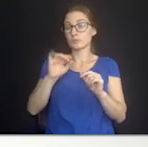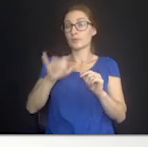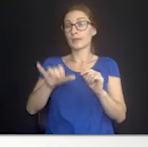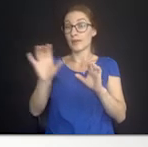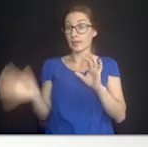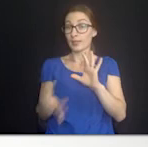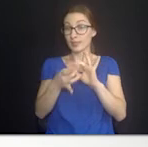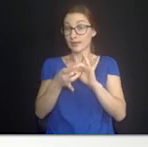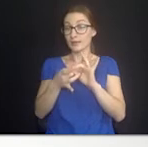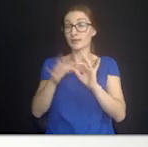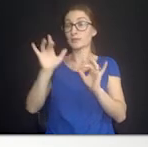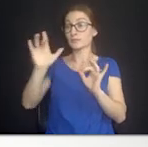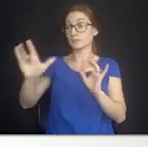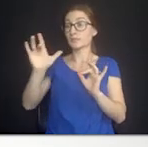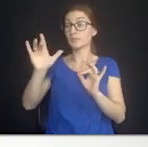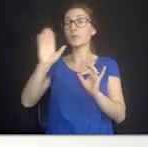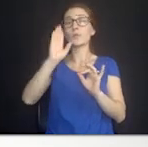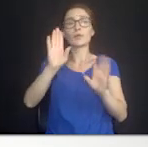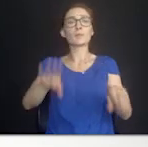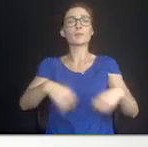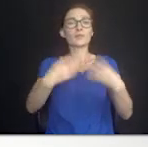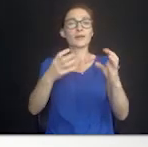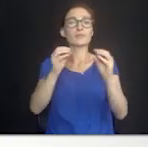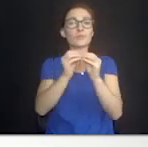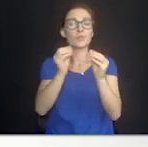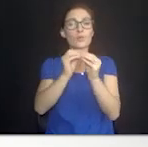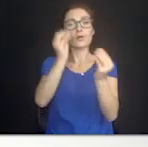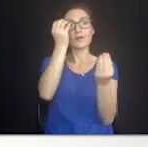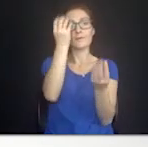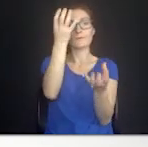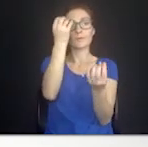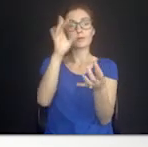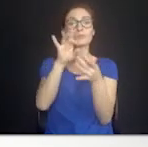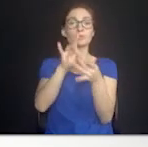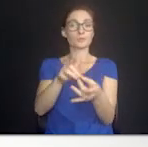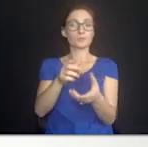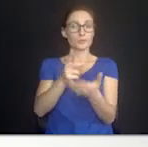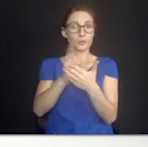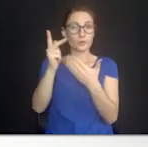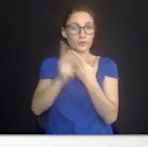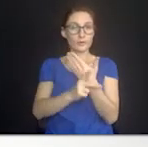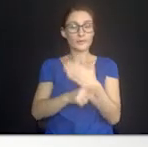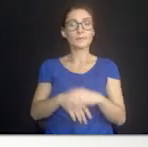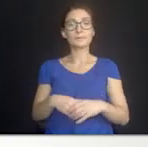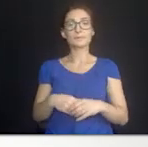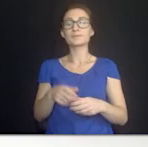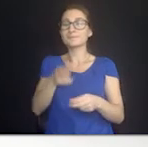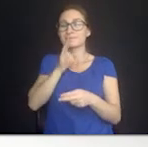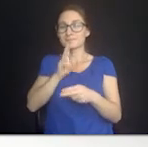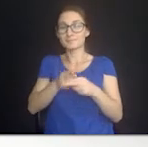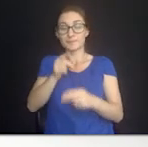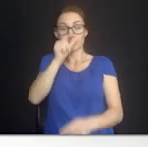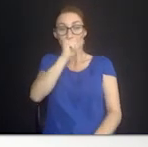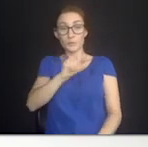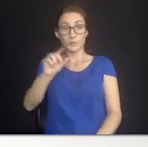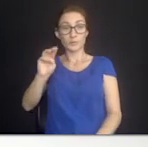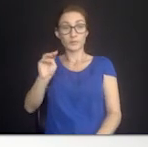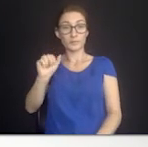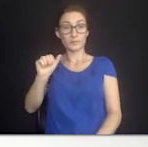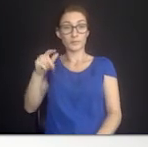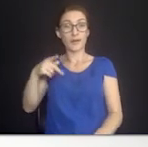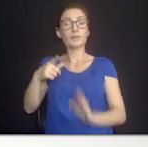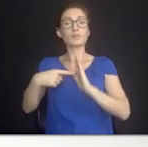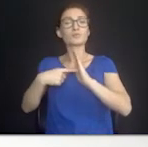When you click on the link, it gives you additional information about that program. It also gives you, like I said, a Google map where it allows you